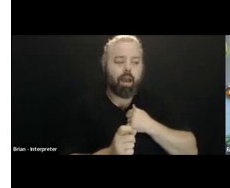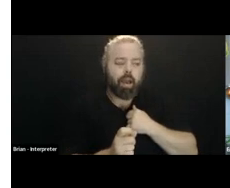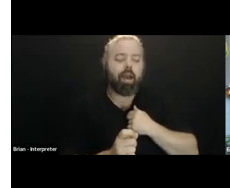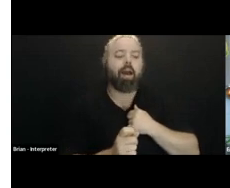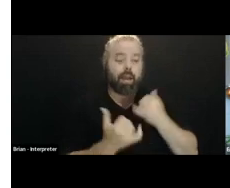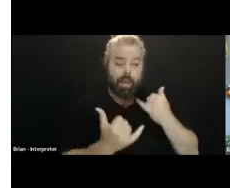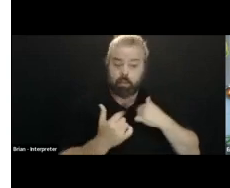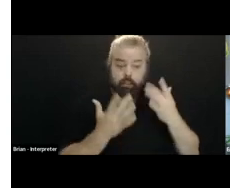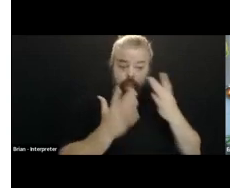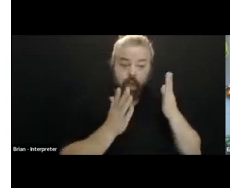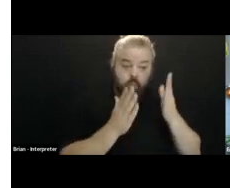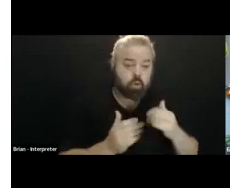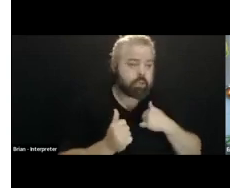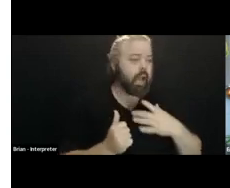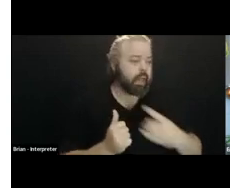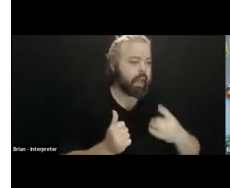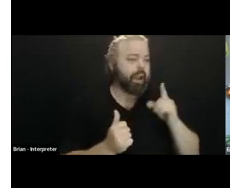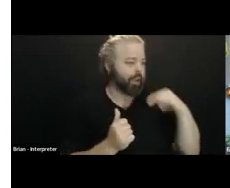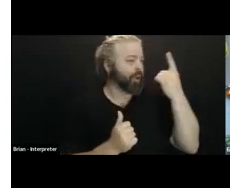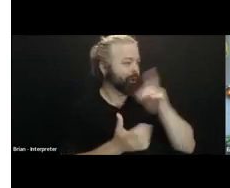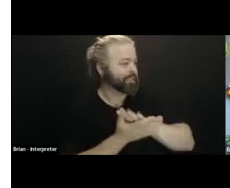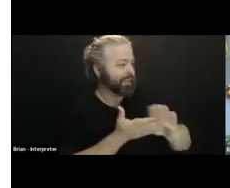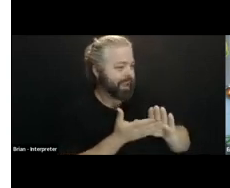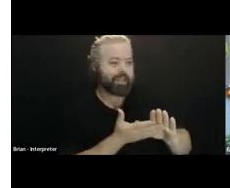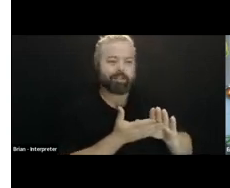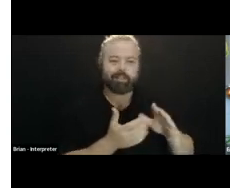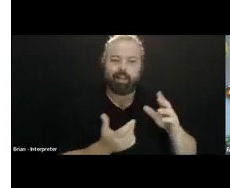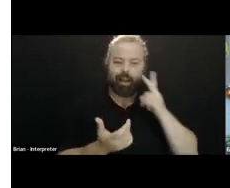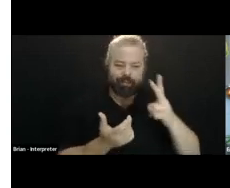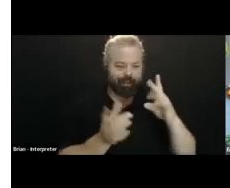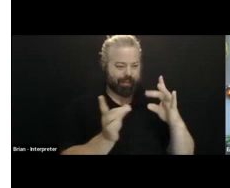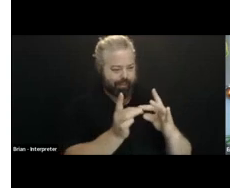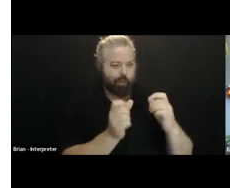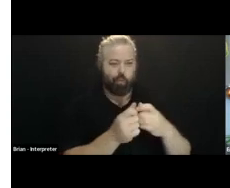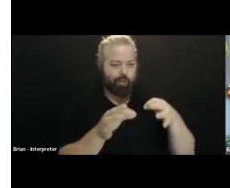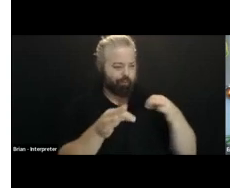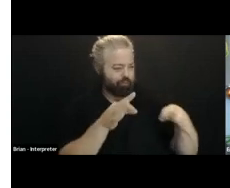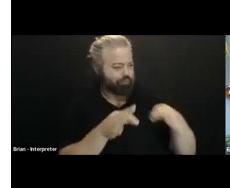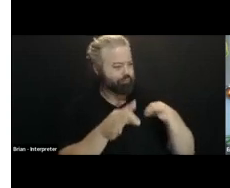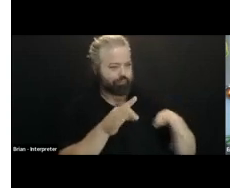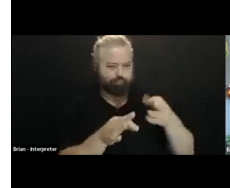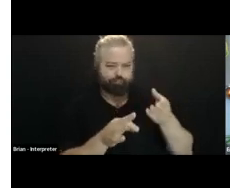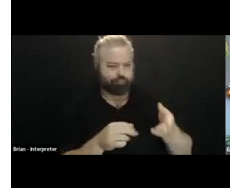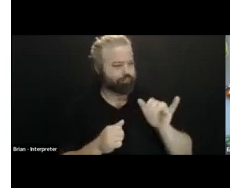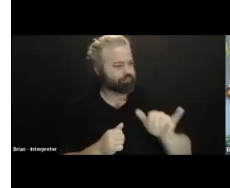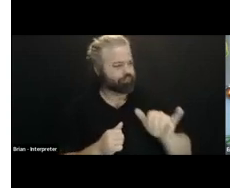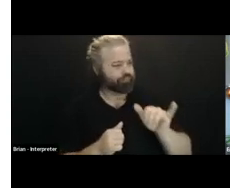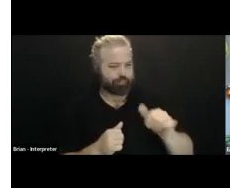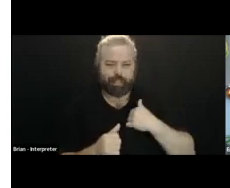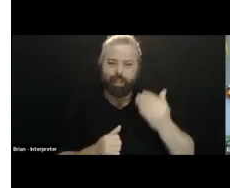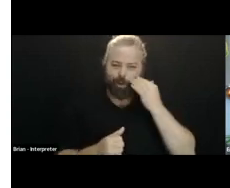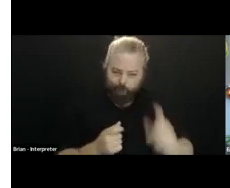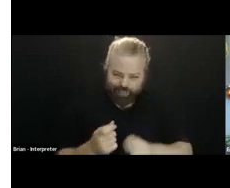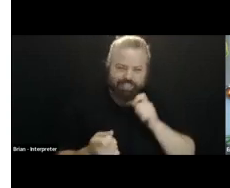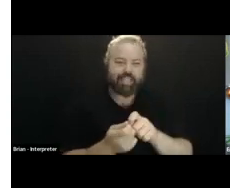person's perspective to see a descriptive link in my documents, because I know exactly